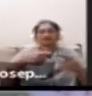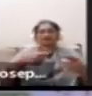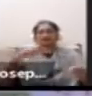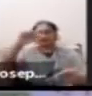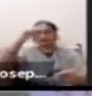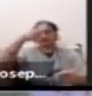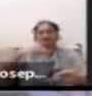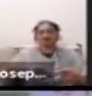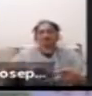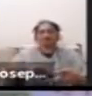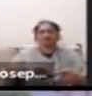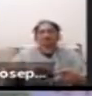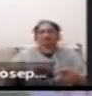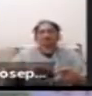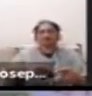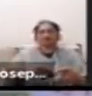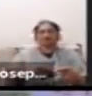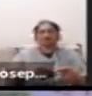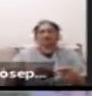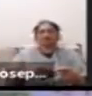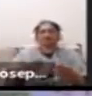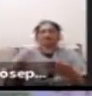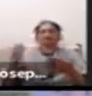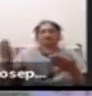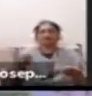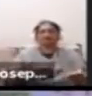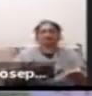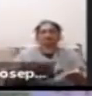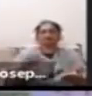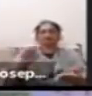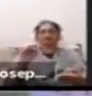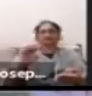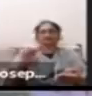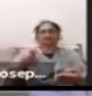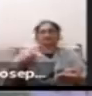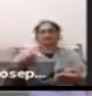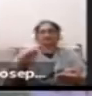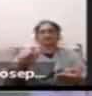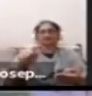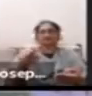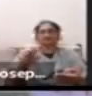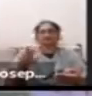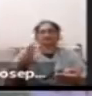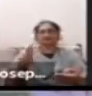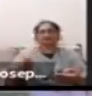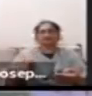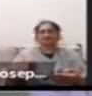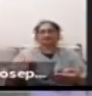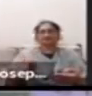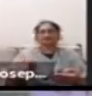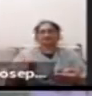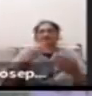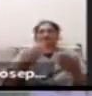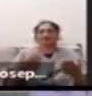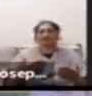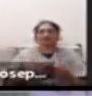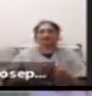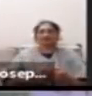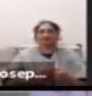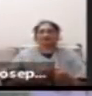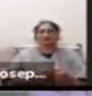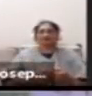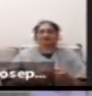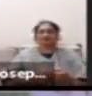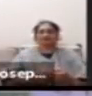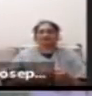Hello, are welcome, we in one sir. Meeting? Welcome, Senator. Yeah, we will just. Oh, okay. Thank you very much. So, sorry, go